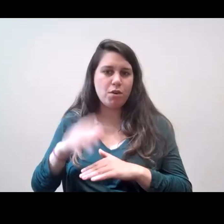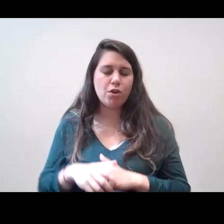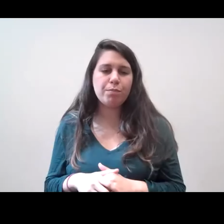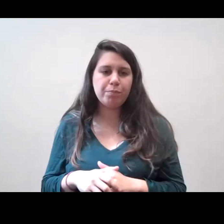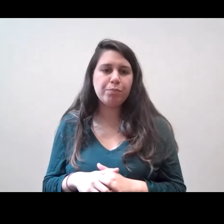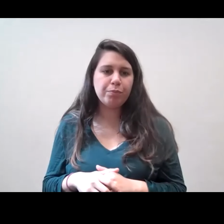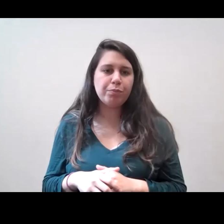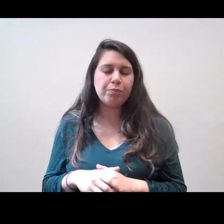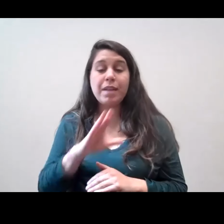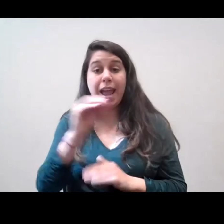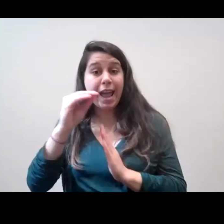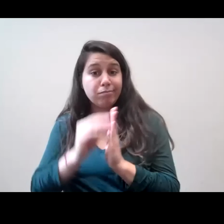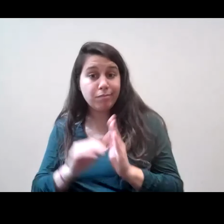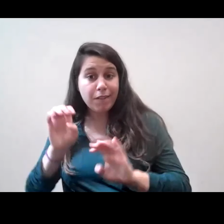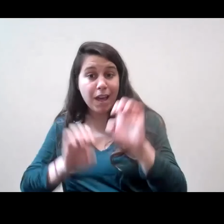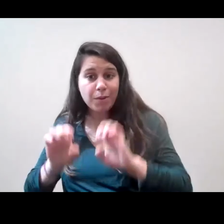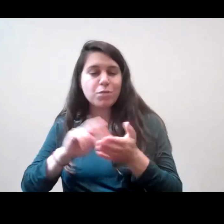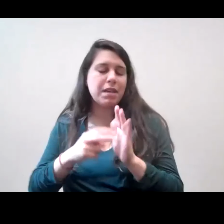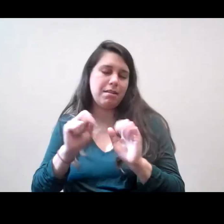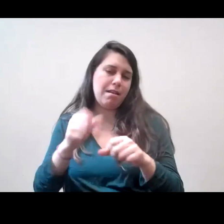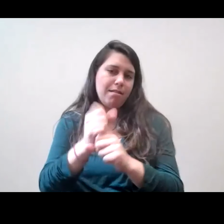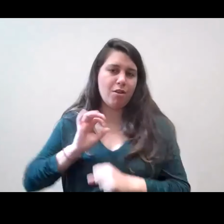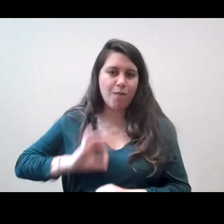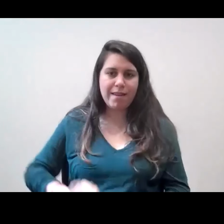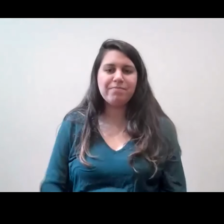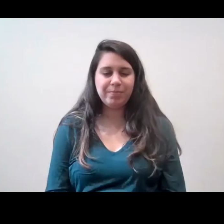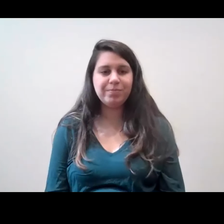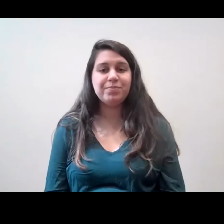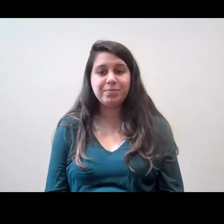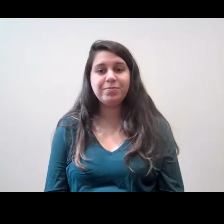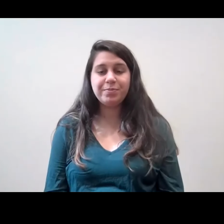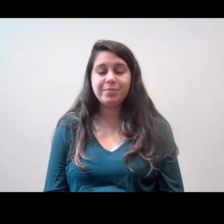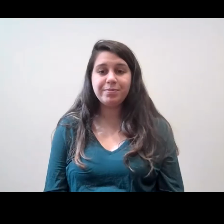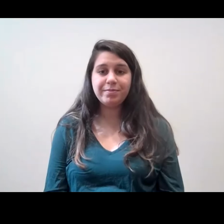and who complete the evaluation will receive credit for attendance.